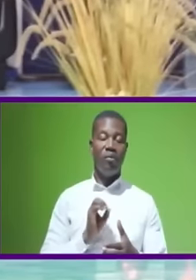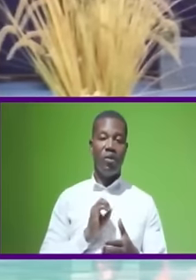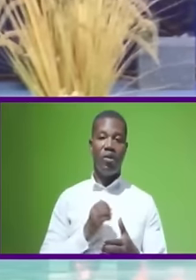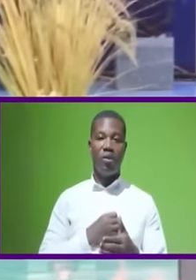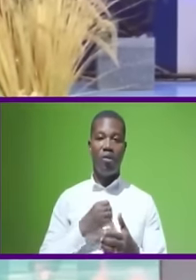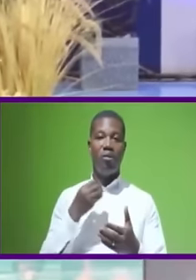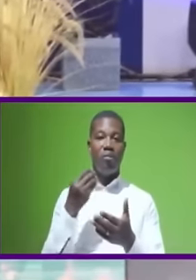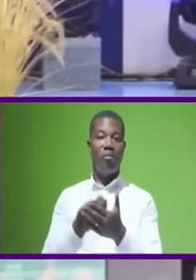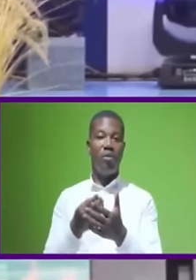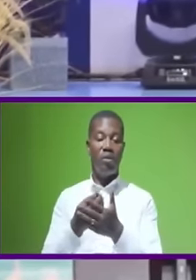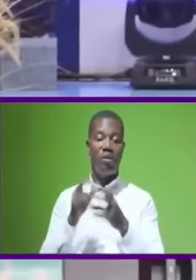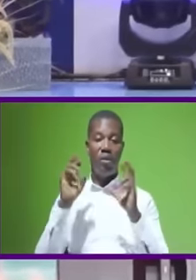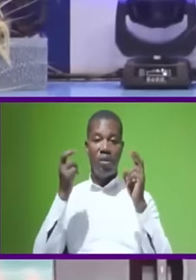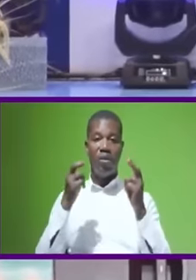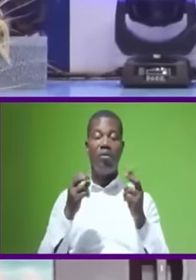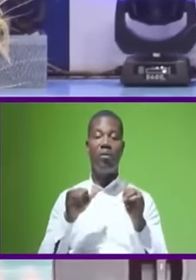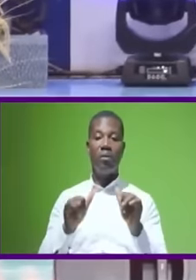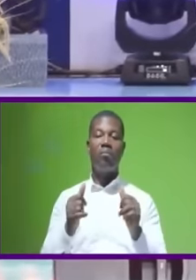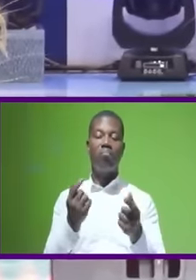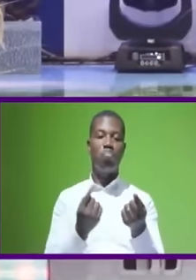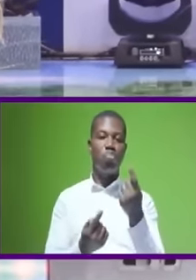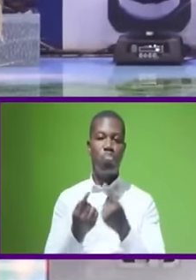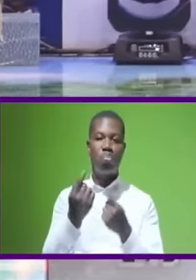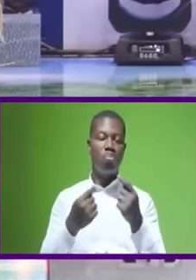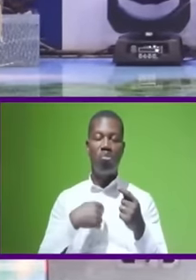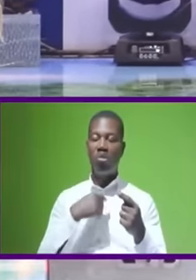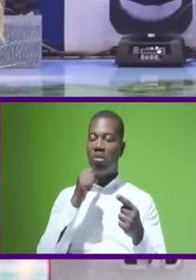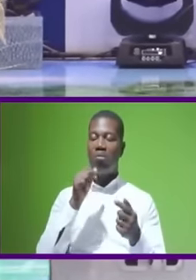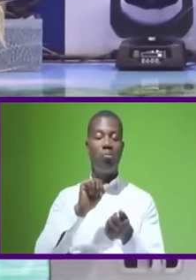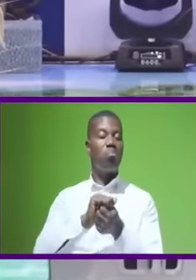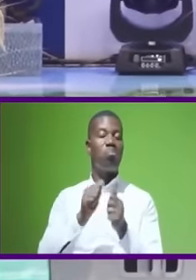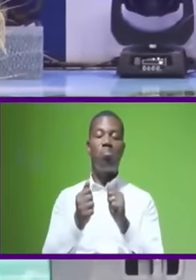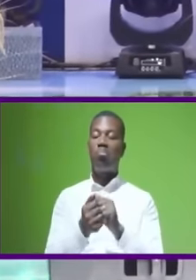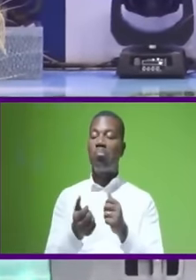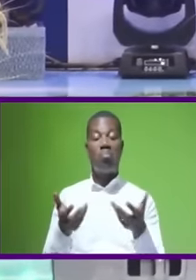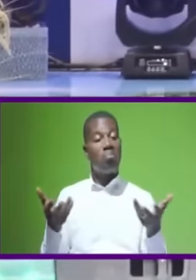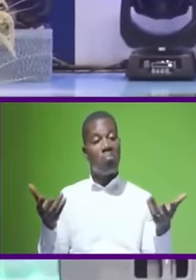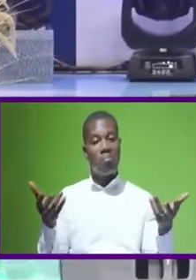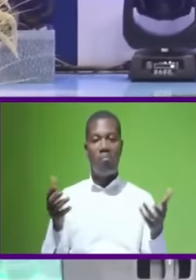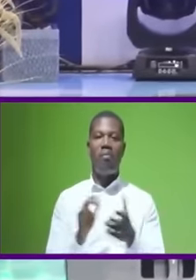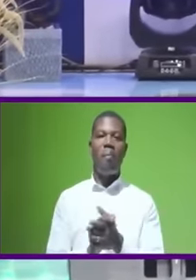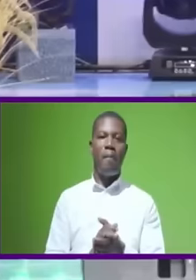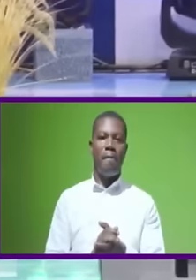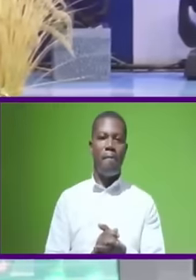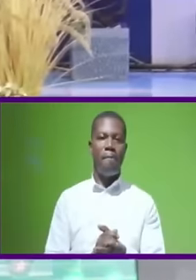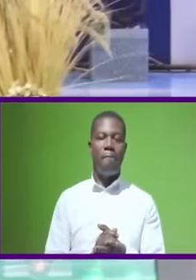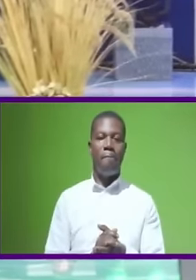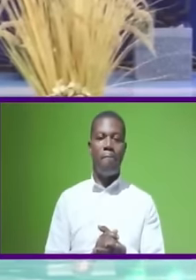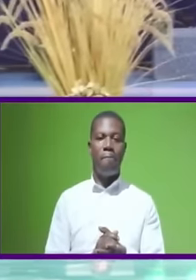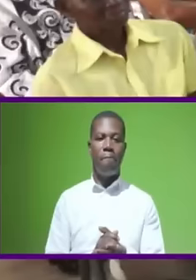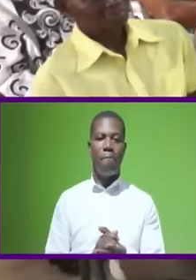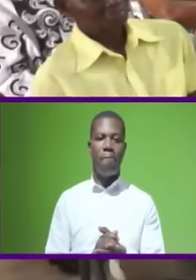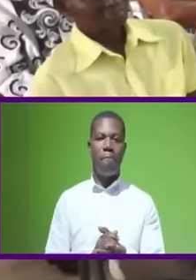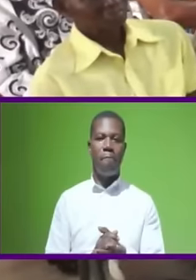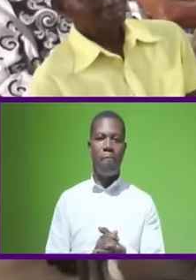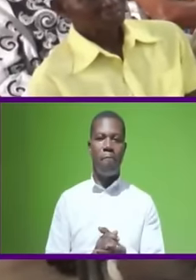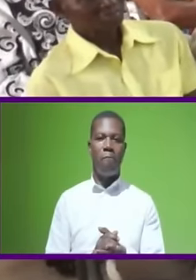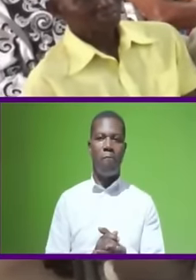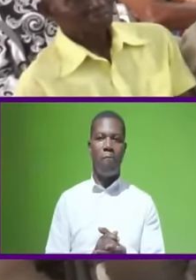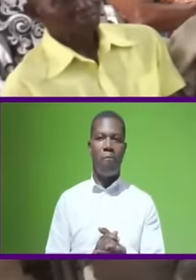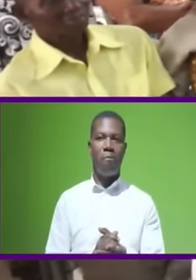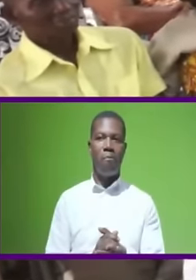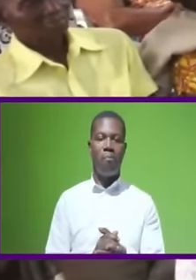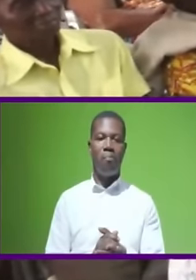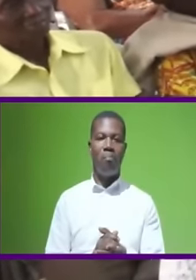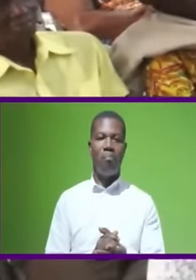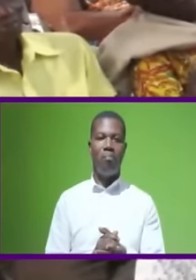Yesikasem baneba means a sign. Our monetary or financial prowess is